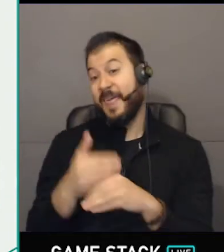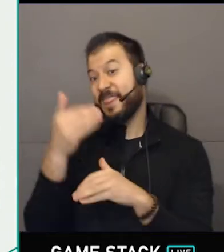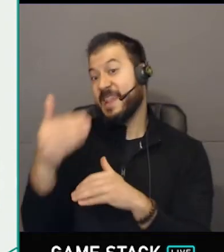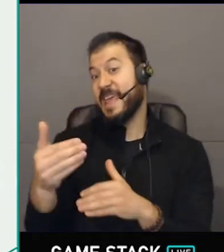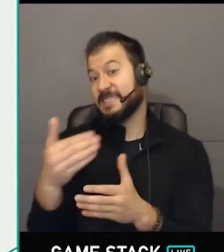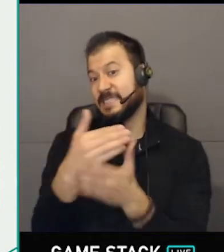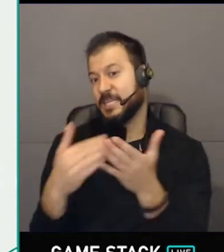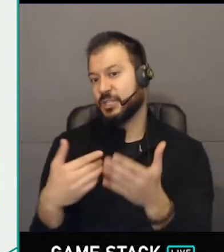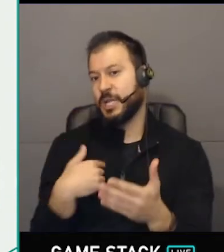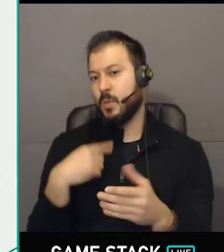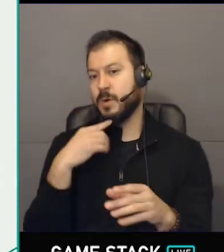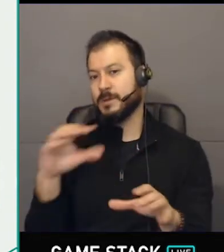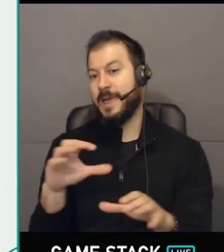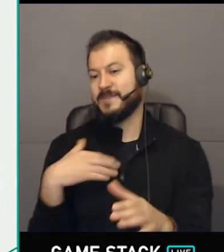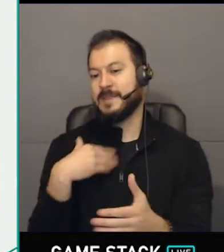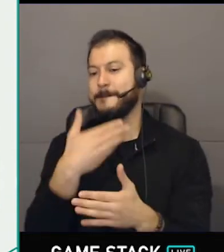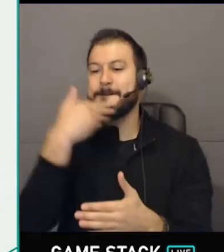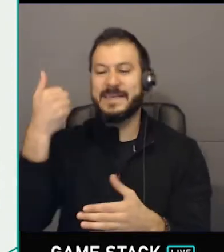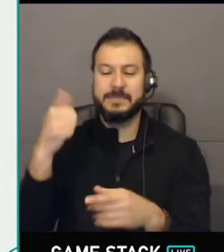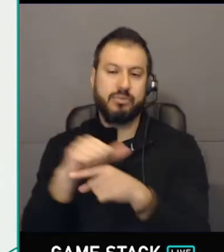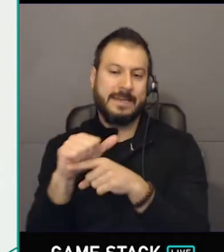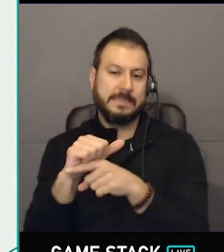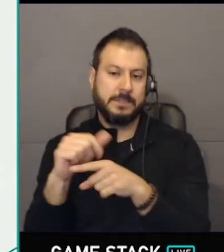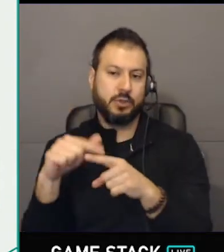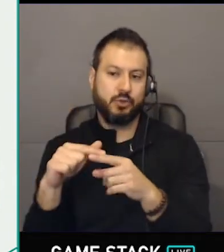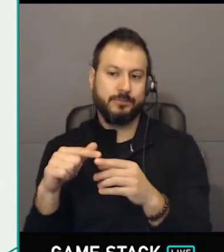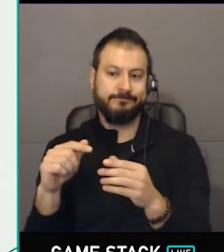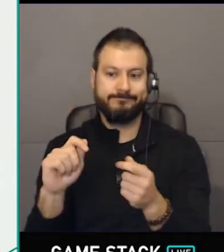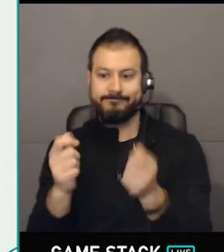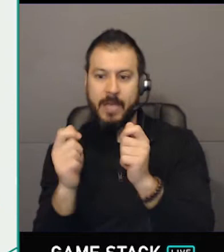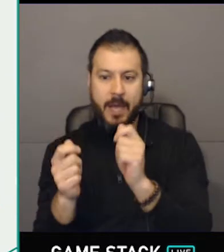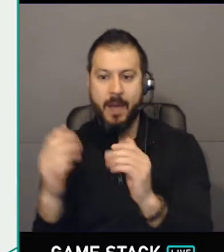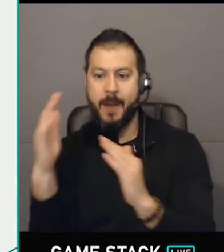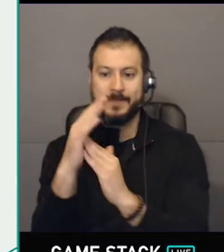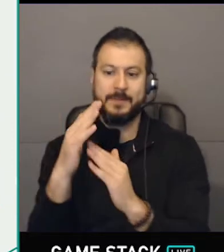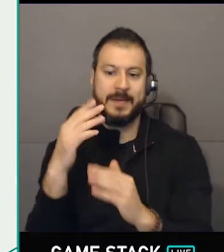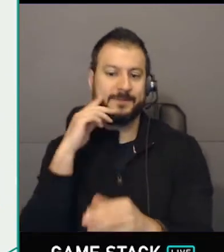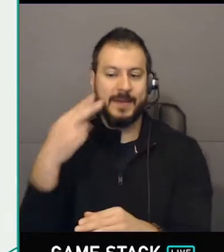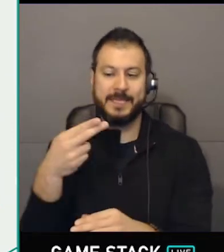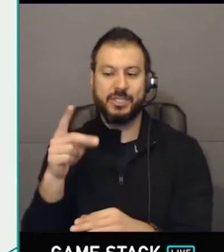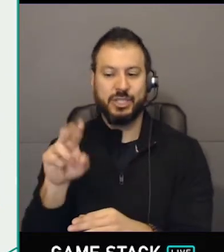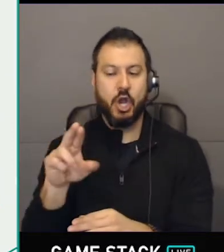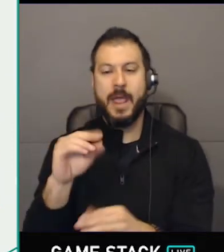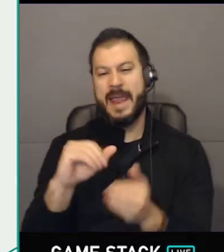practices for your game to optimize for HDR and also how to handle non-certified displays.